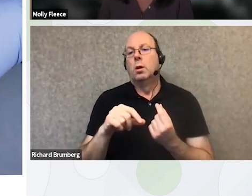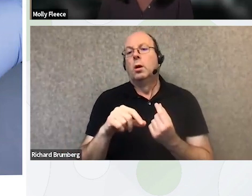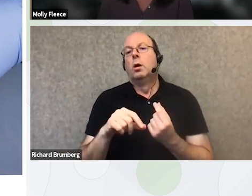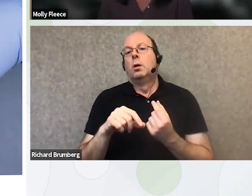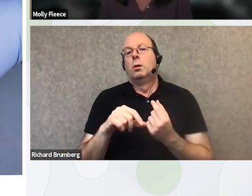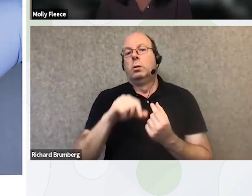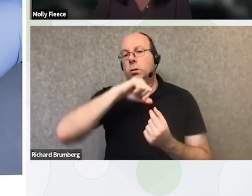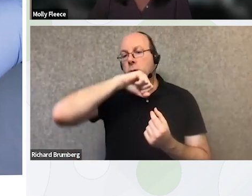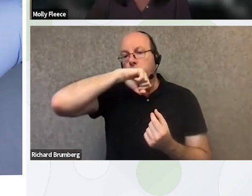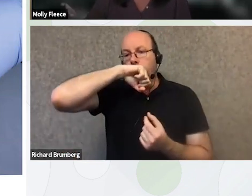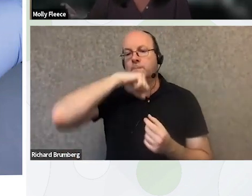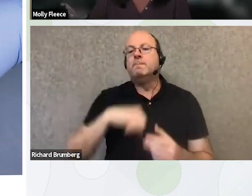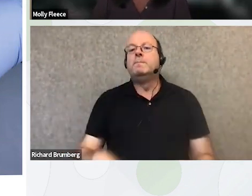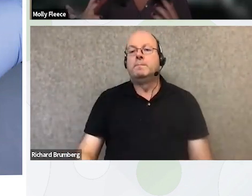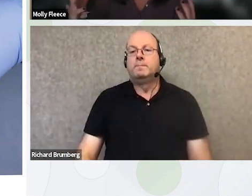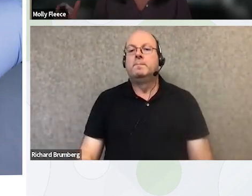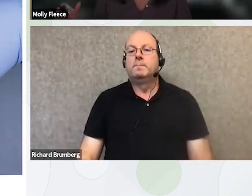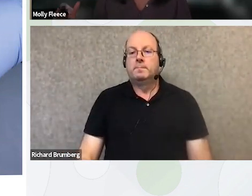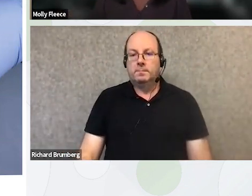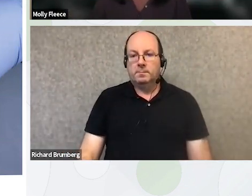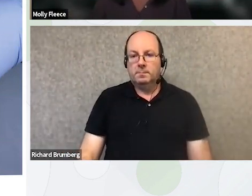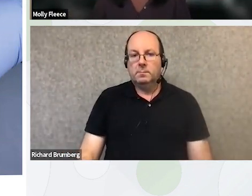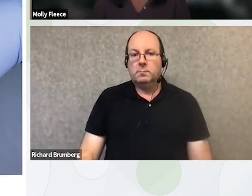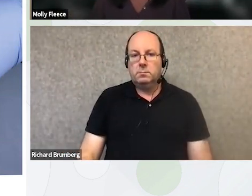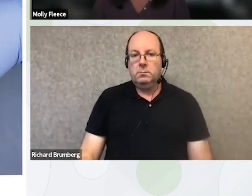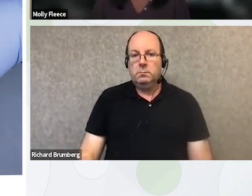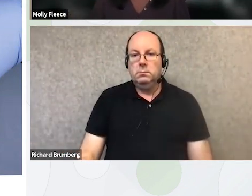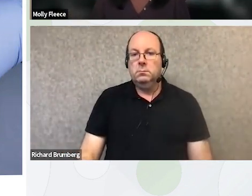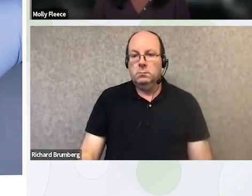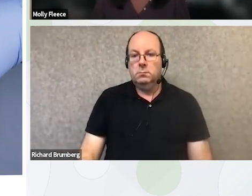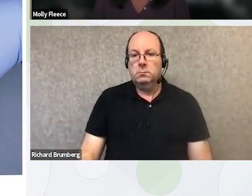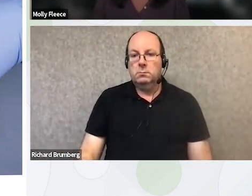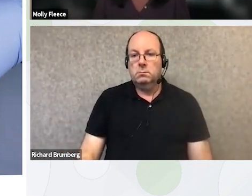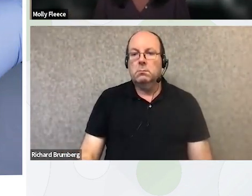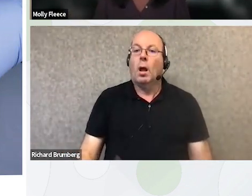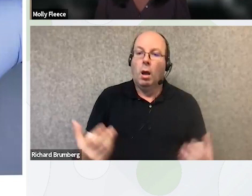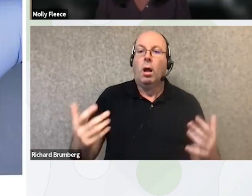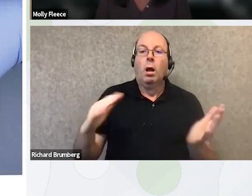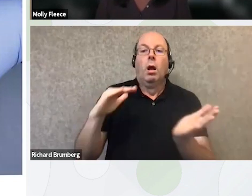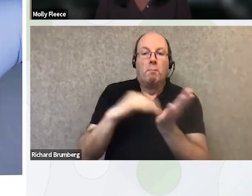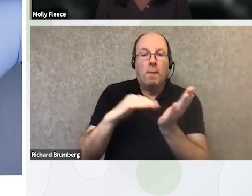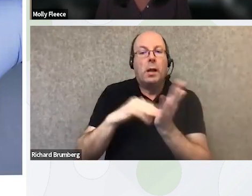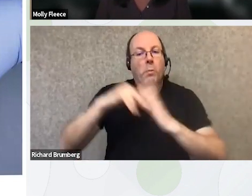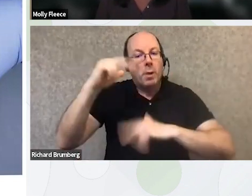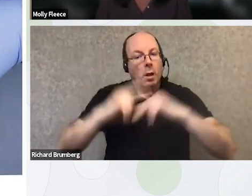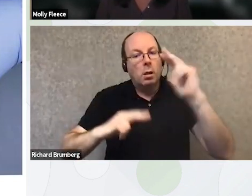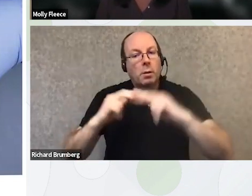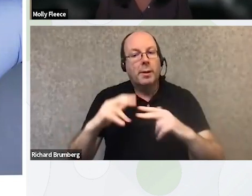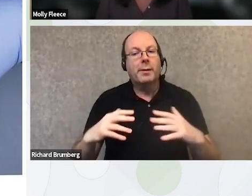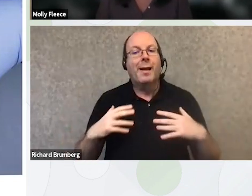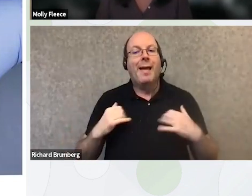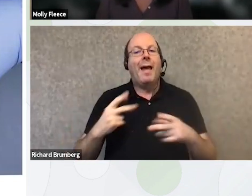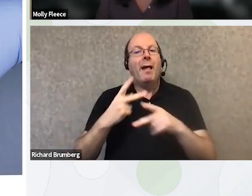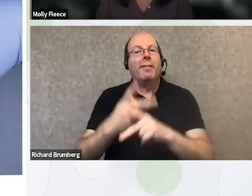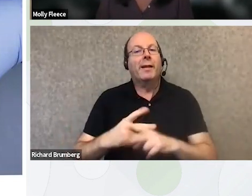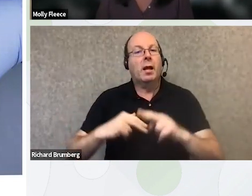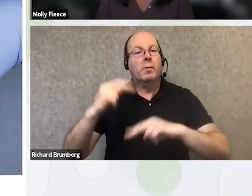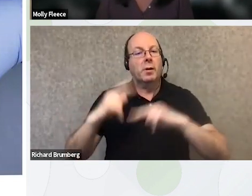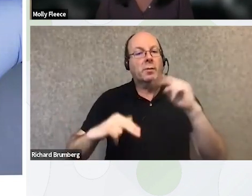are a big emphasis, certainly in healthcare facilities, as well as in the